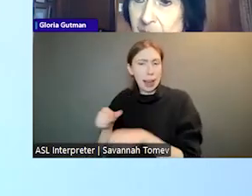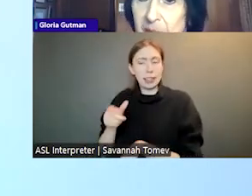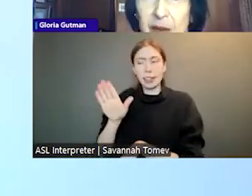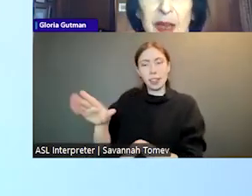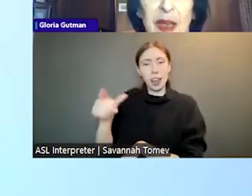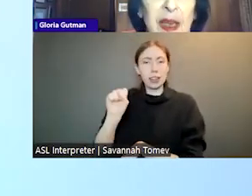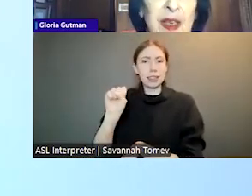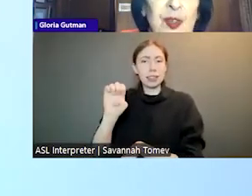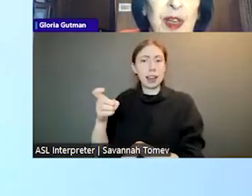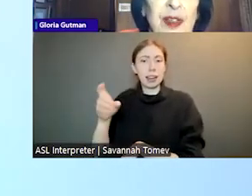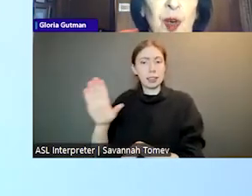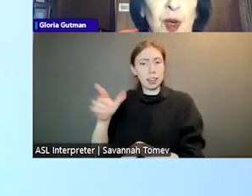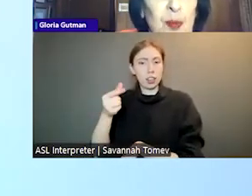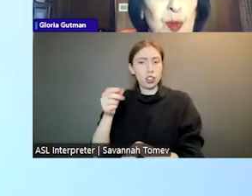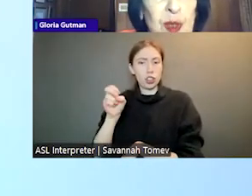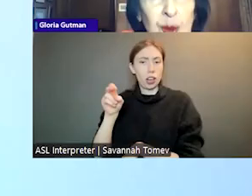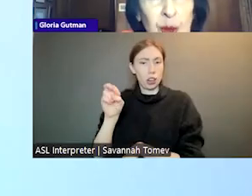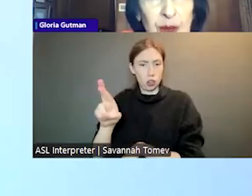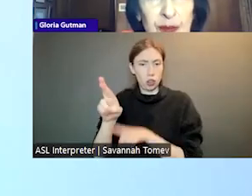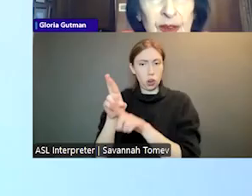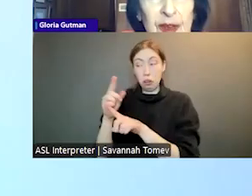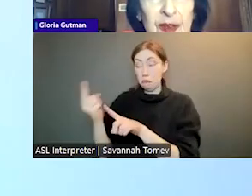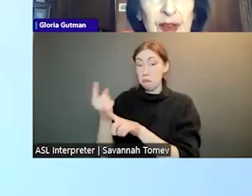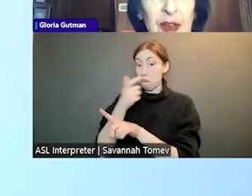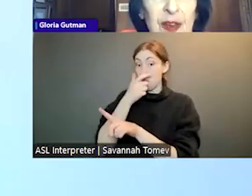partner, is that it's almost equal